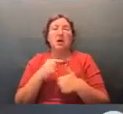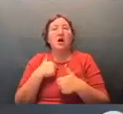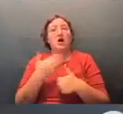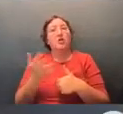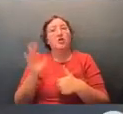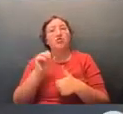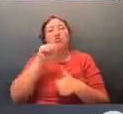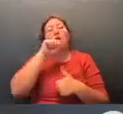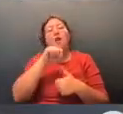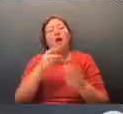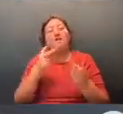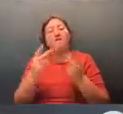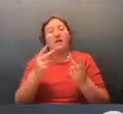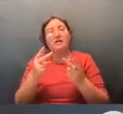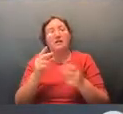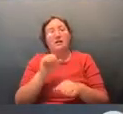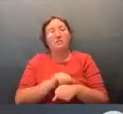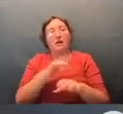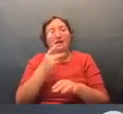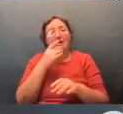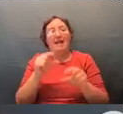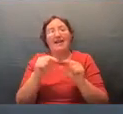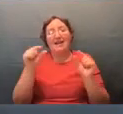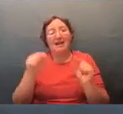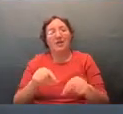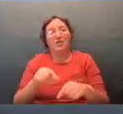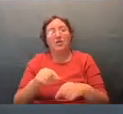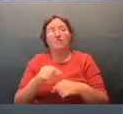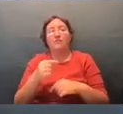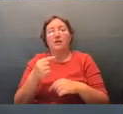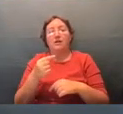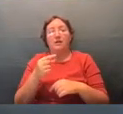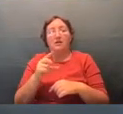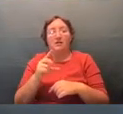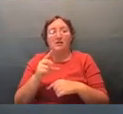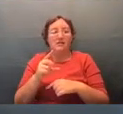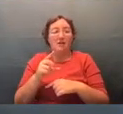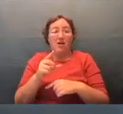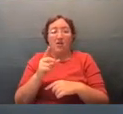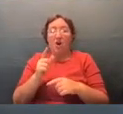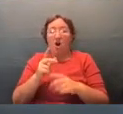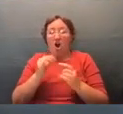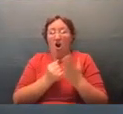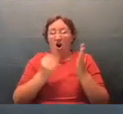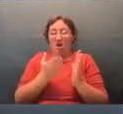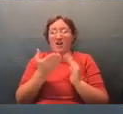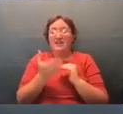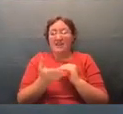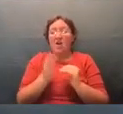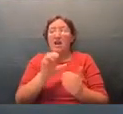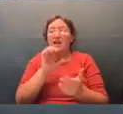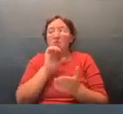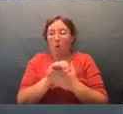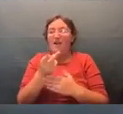love visiting the Mountain Light Gallery. Galen Rowell, the resident artist, is with his wife,